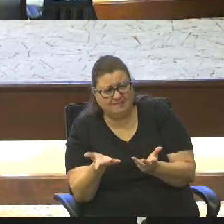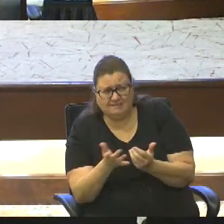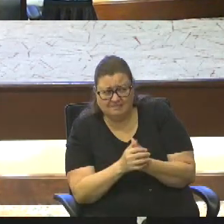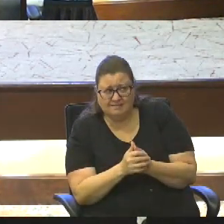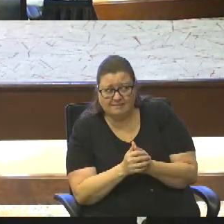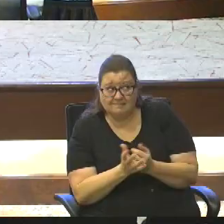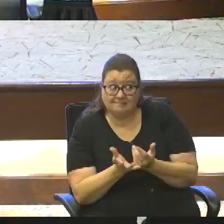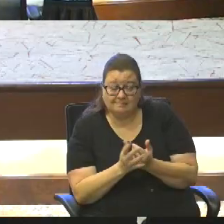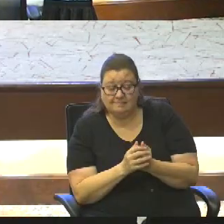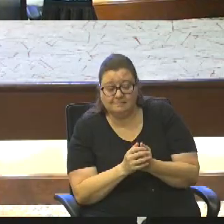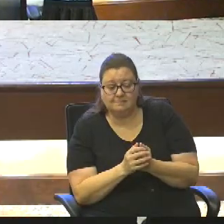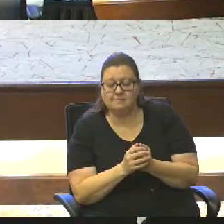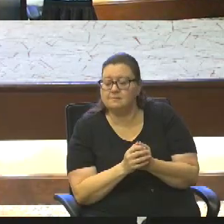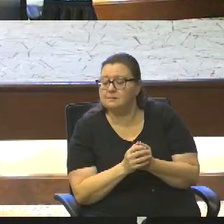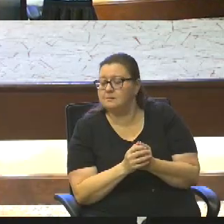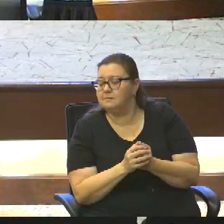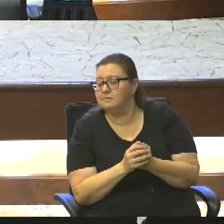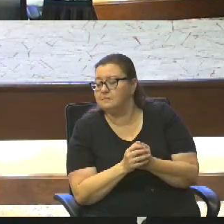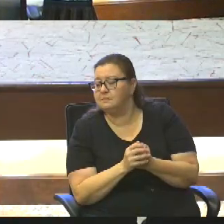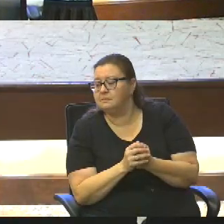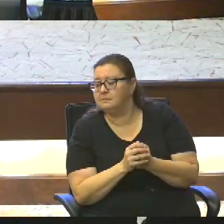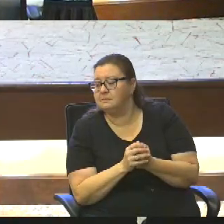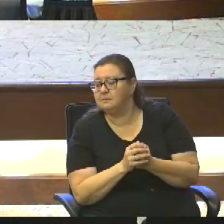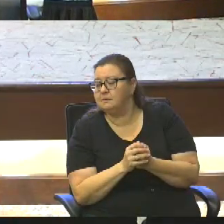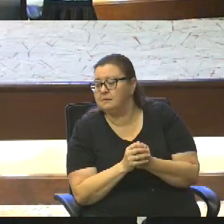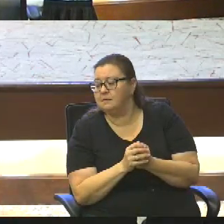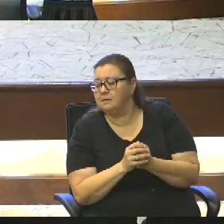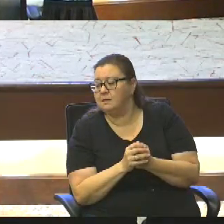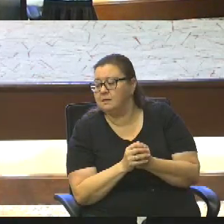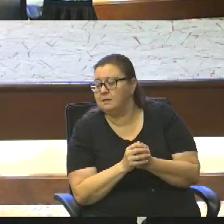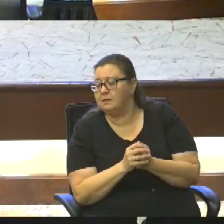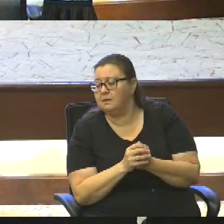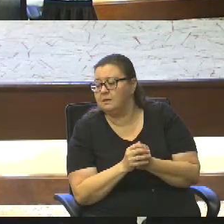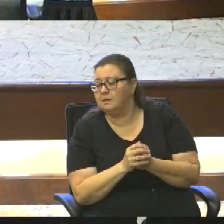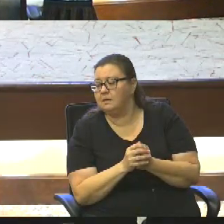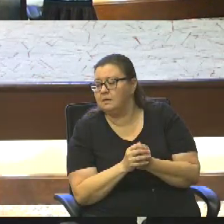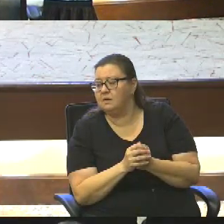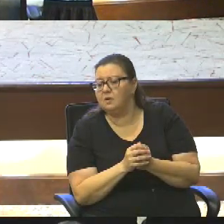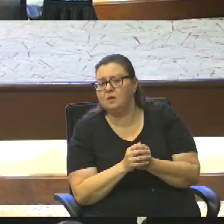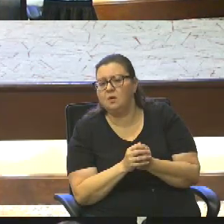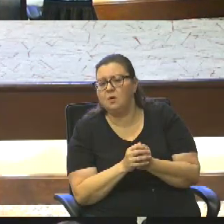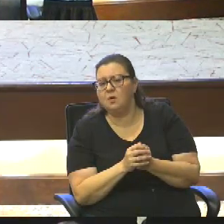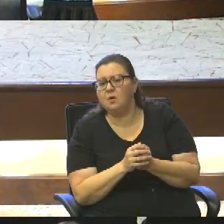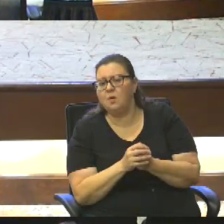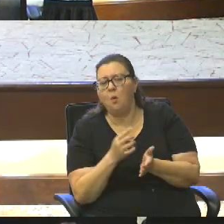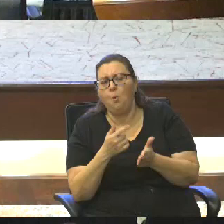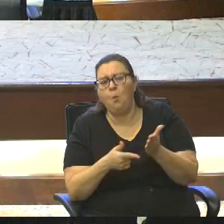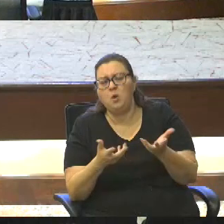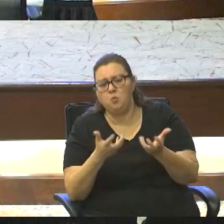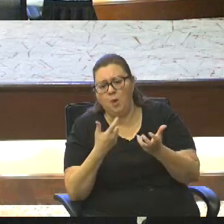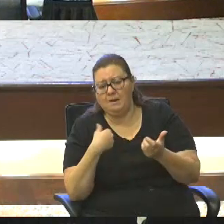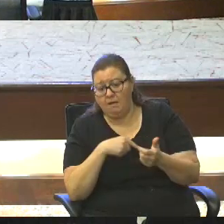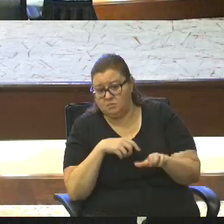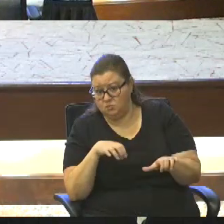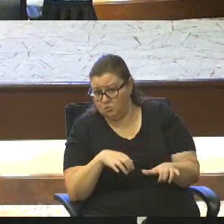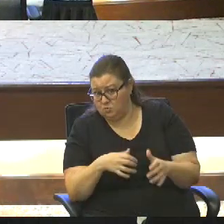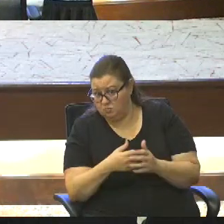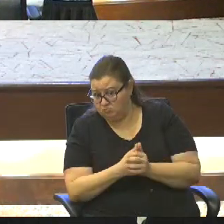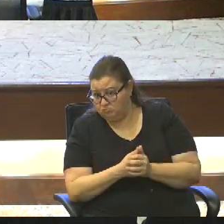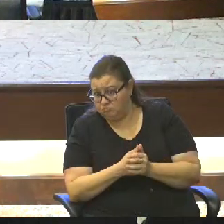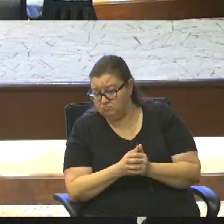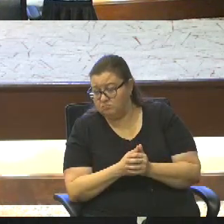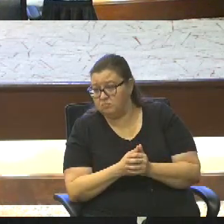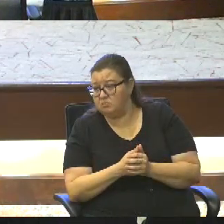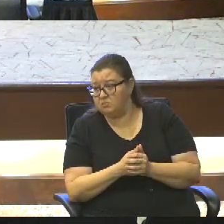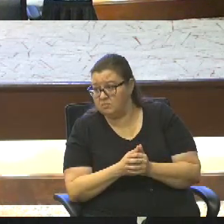So I'll echo Mayor's statement, Bradley. We're asking, what is it that you're asking of us? You just,